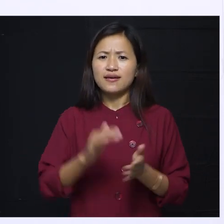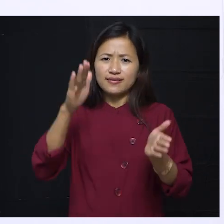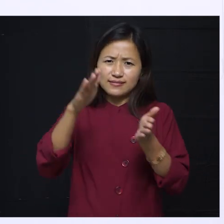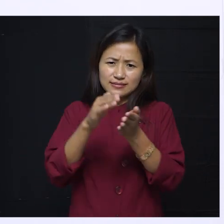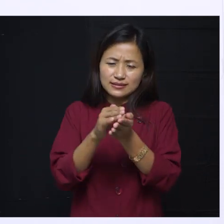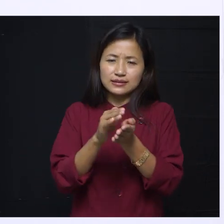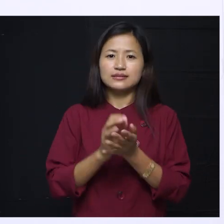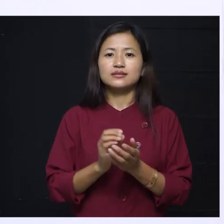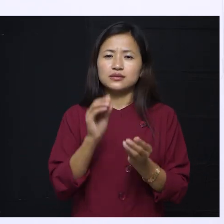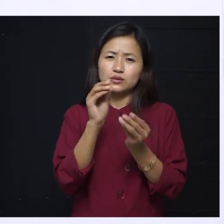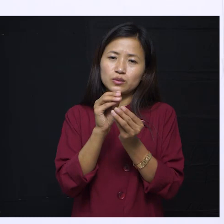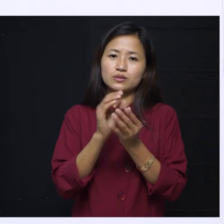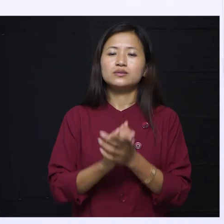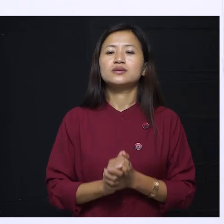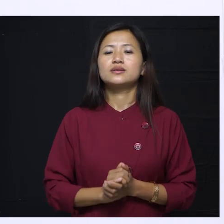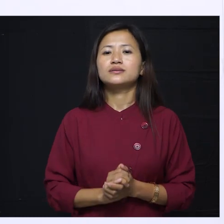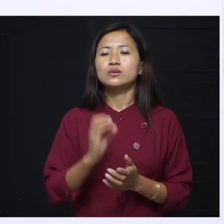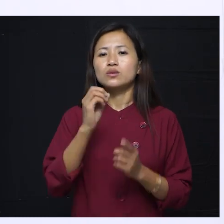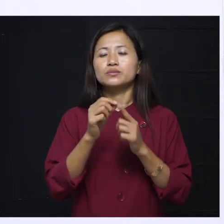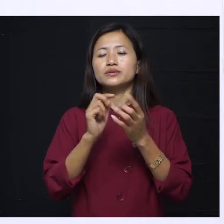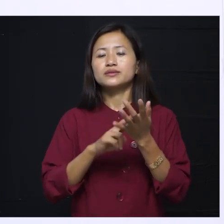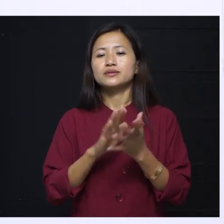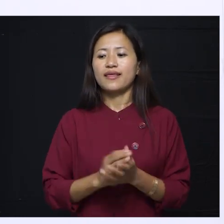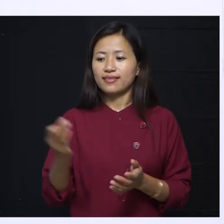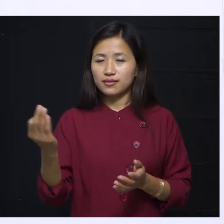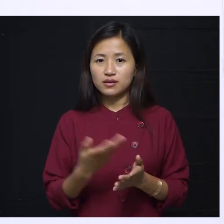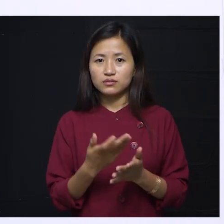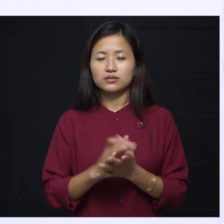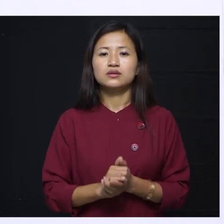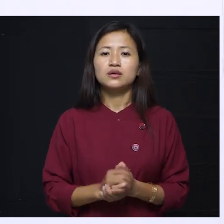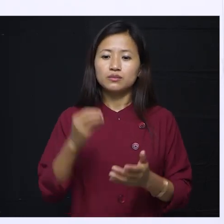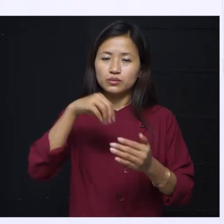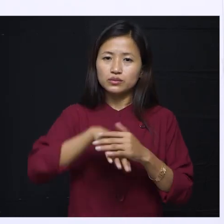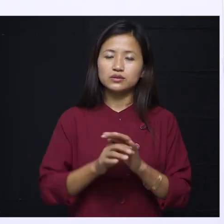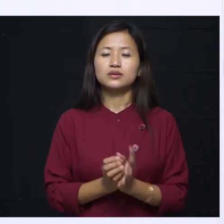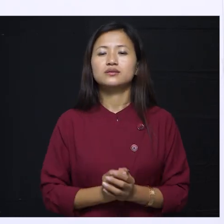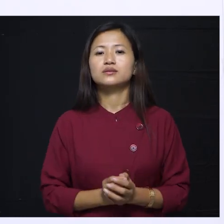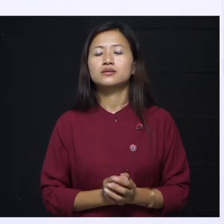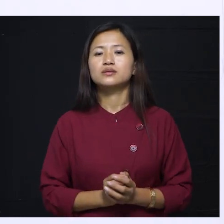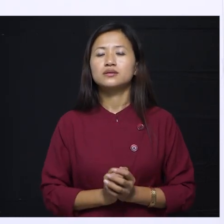is the opinion here, and new, we can also put this under